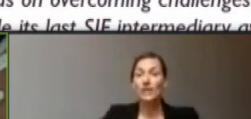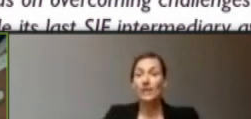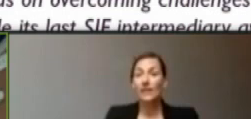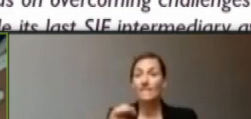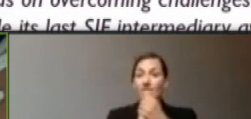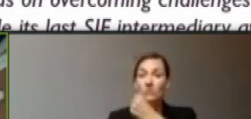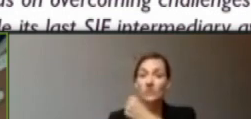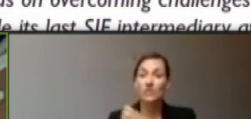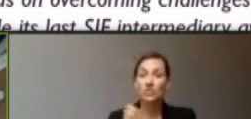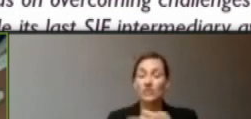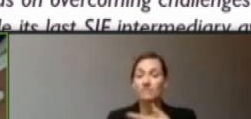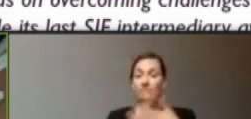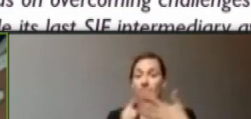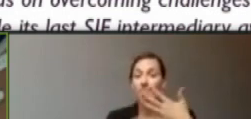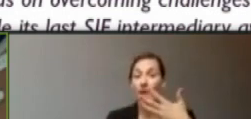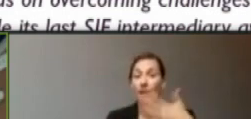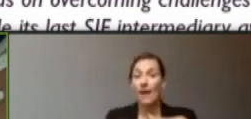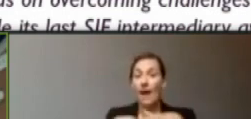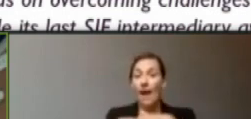and Access.